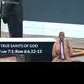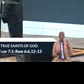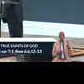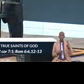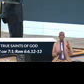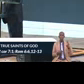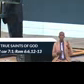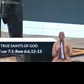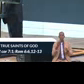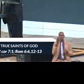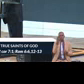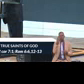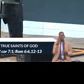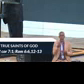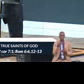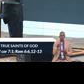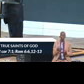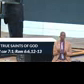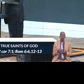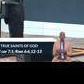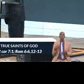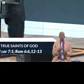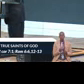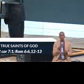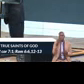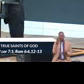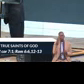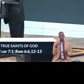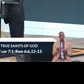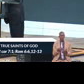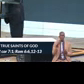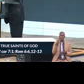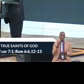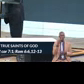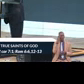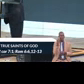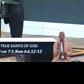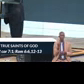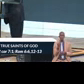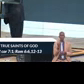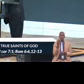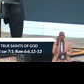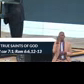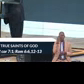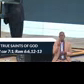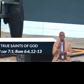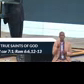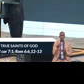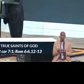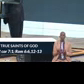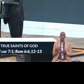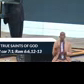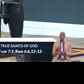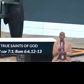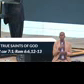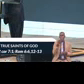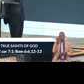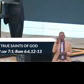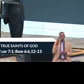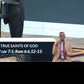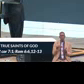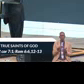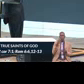6, knowing this, we know this by experience. Knowing this, we